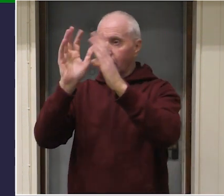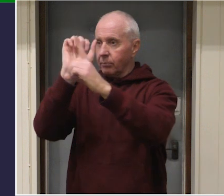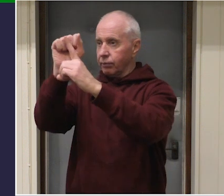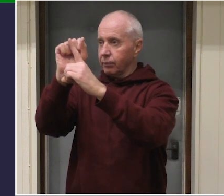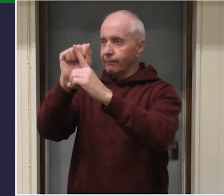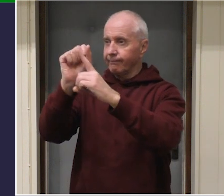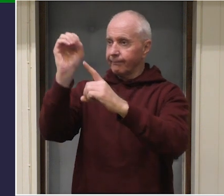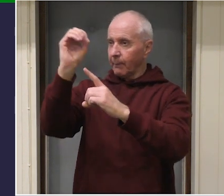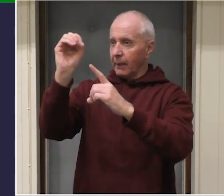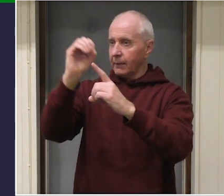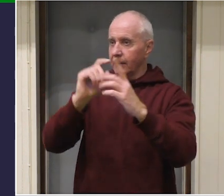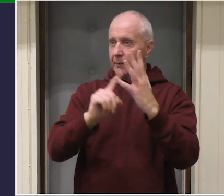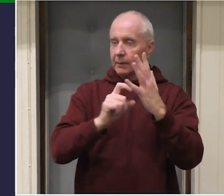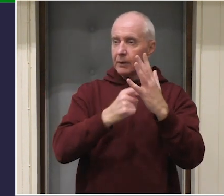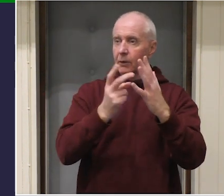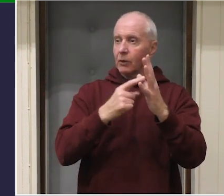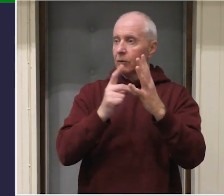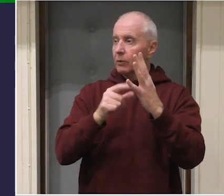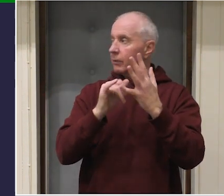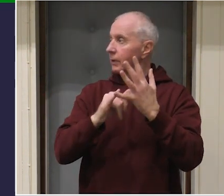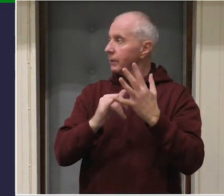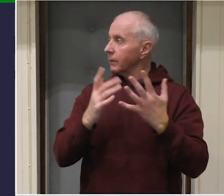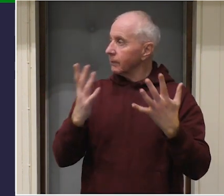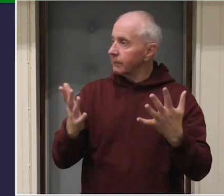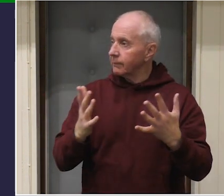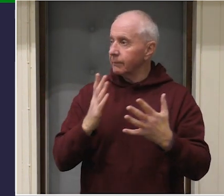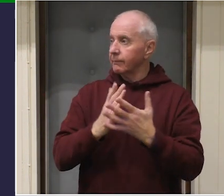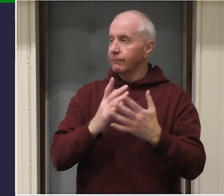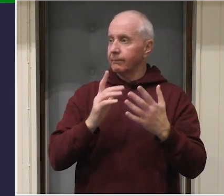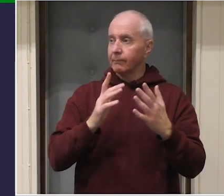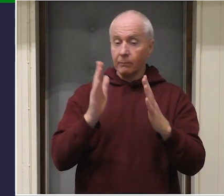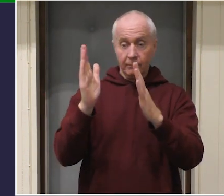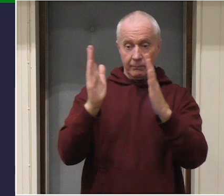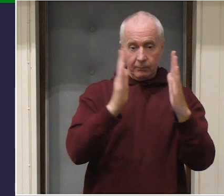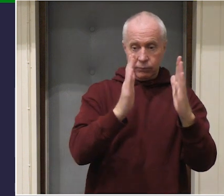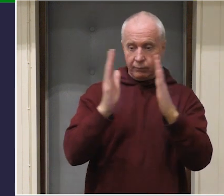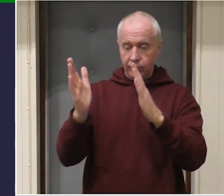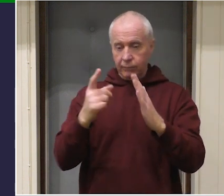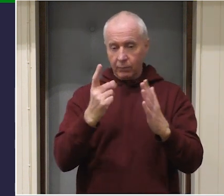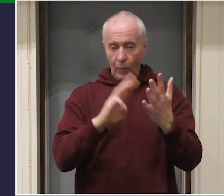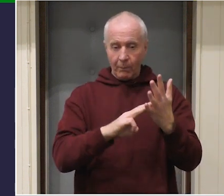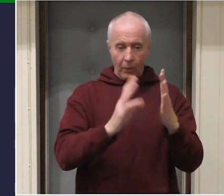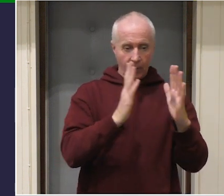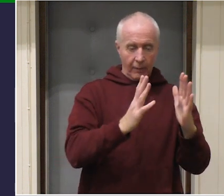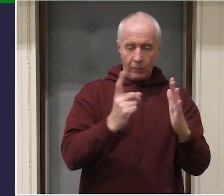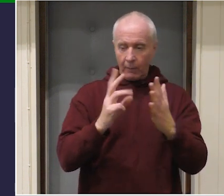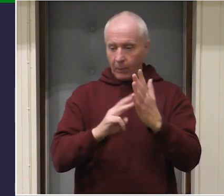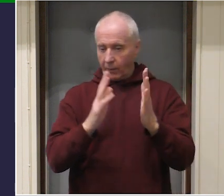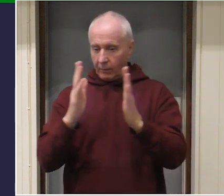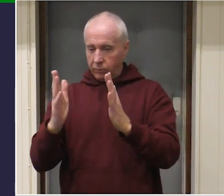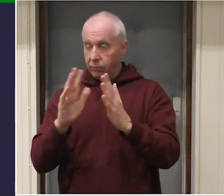would have happened a month later, a month before, depending where it was in the sky. So one thing he did, which what